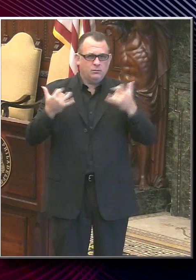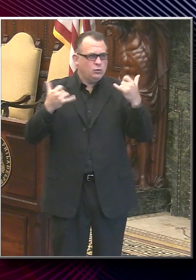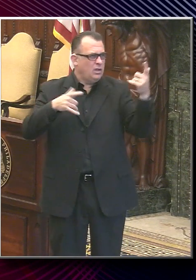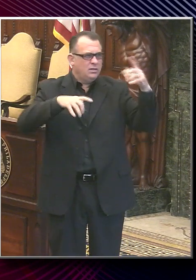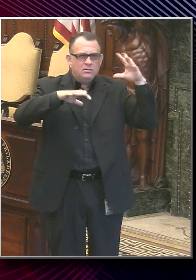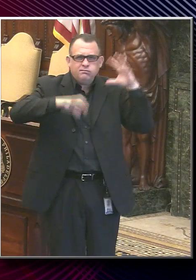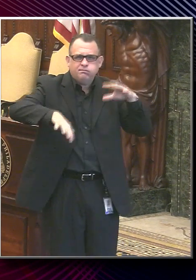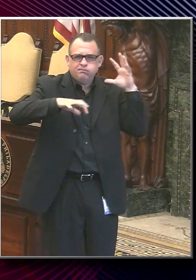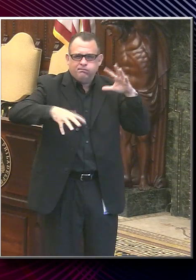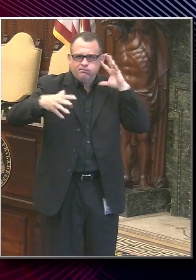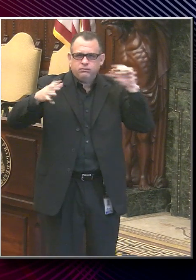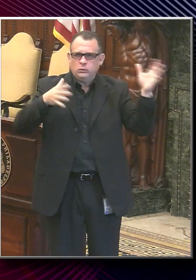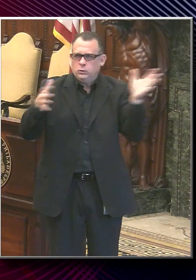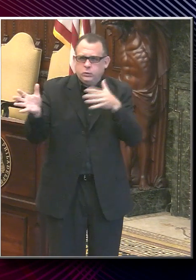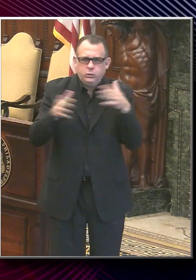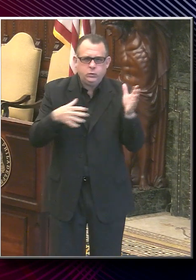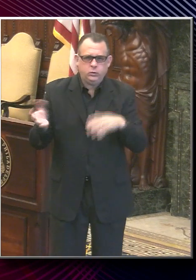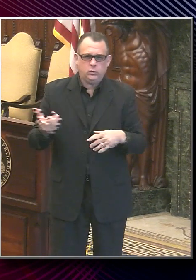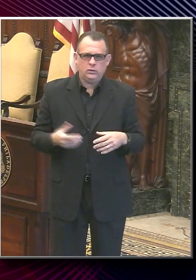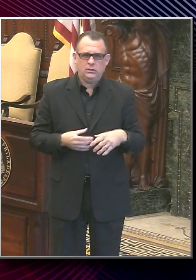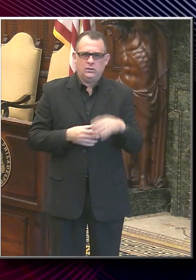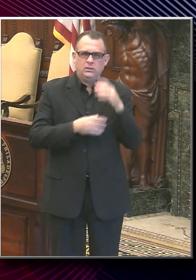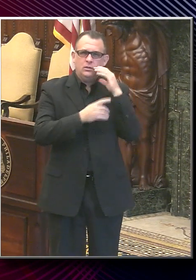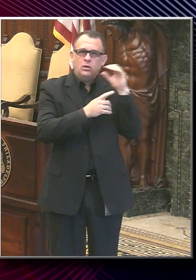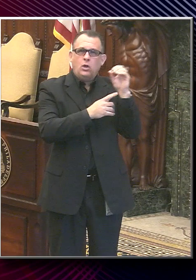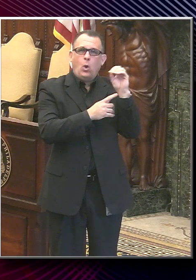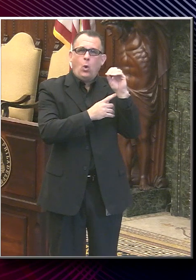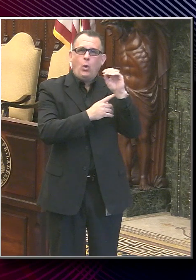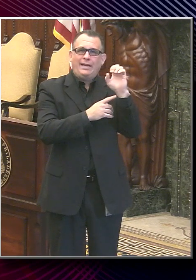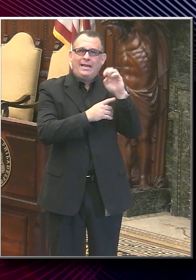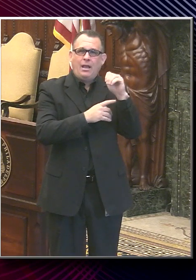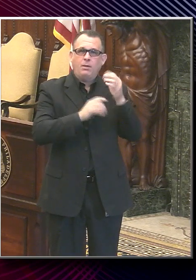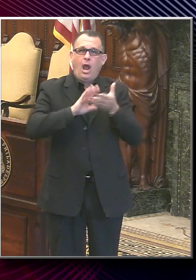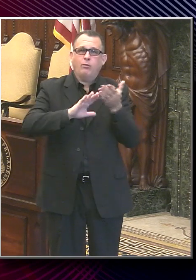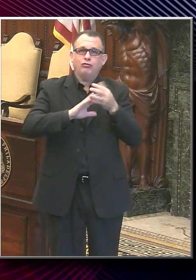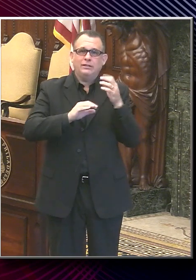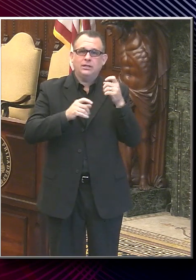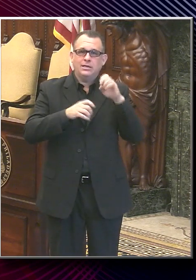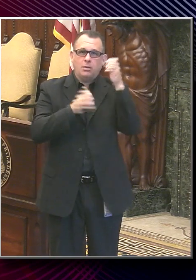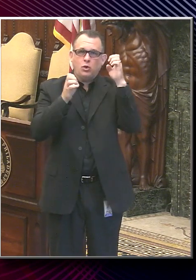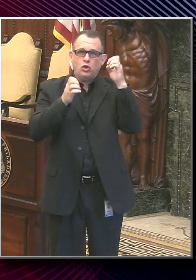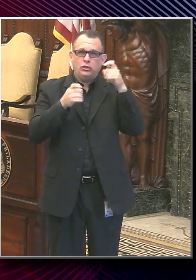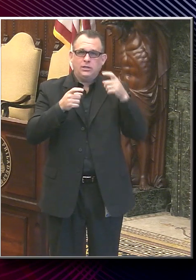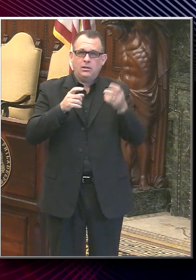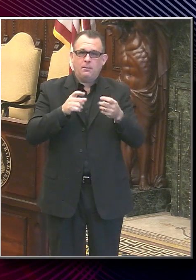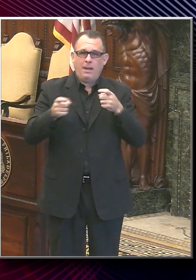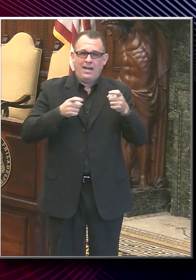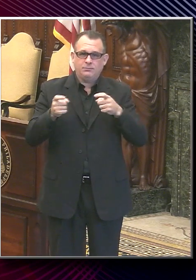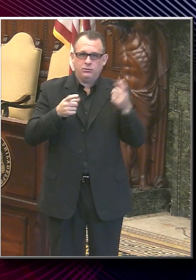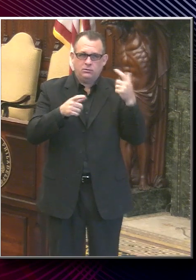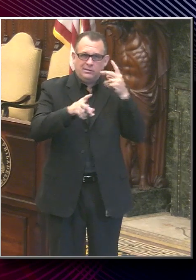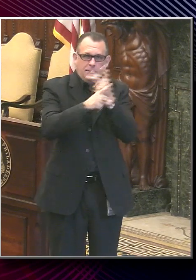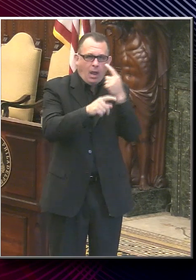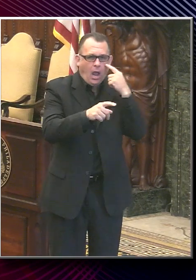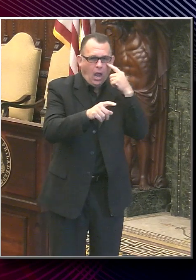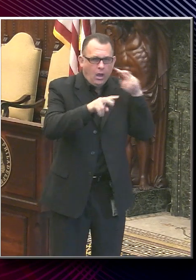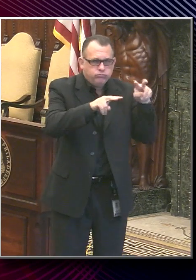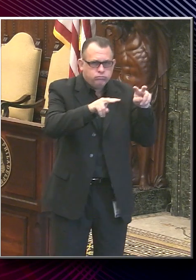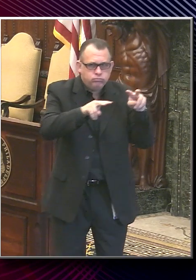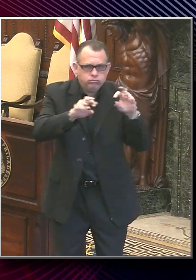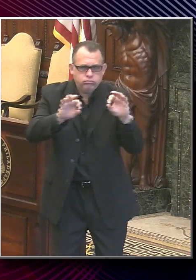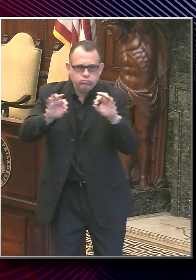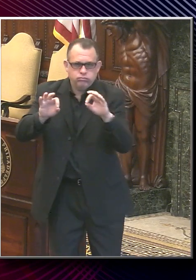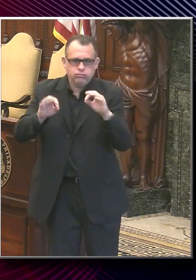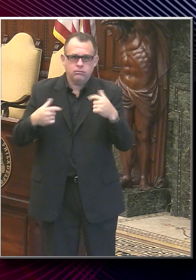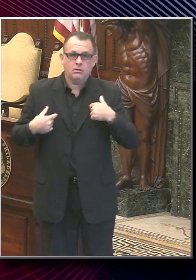The city's Emergency Operations Center was activated at 8 a.m., and the team is closely monitoring the approach of the storm. We're pleased to be